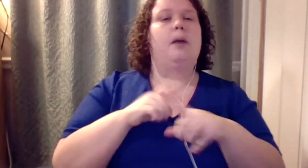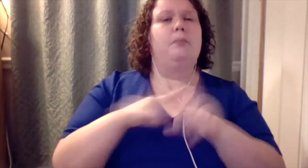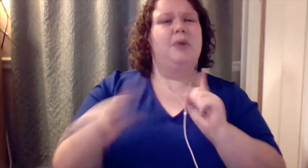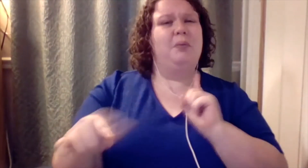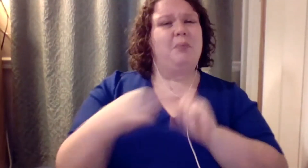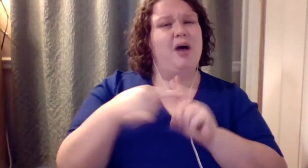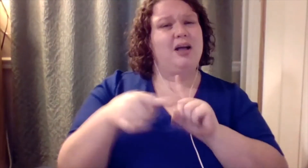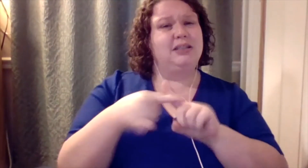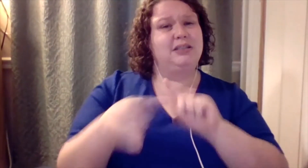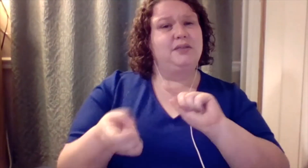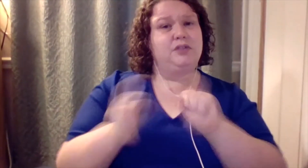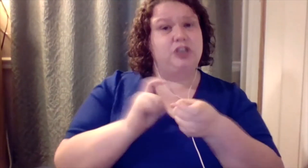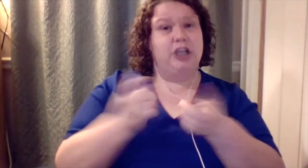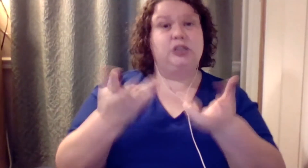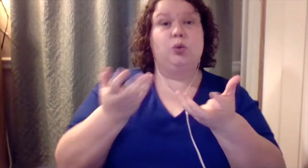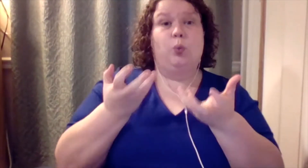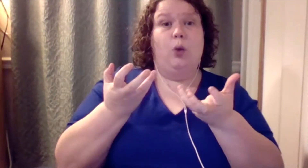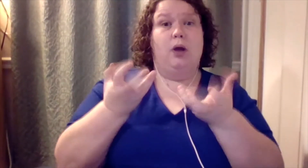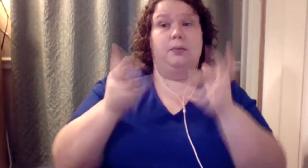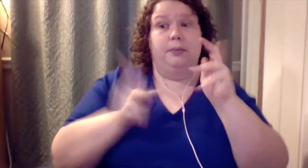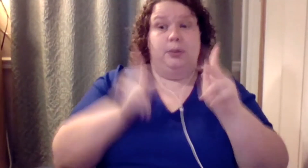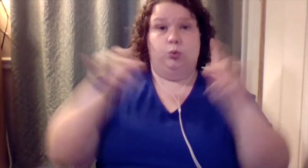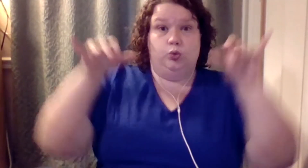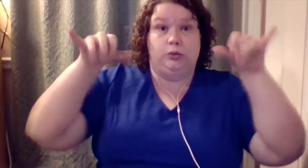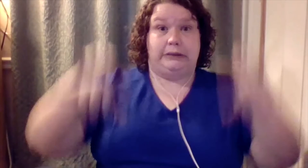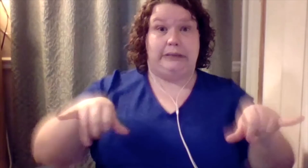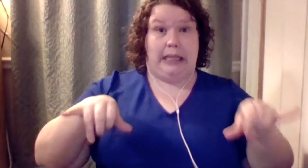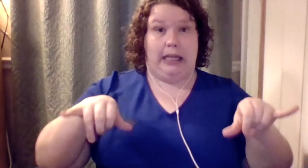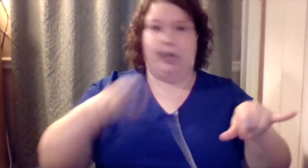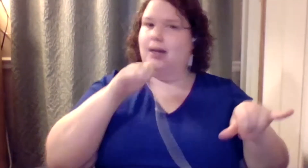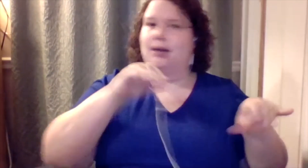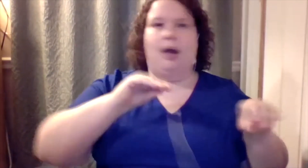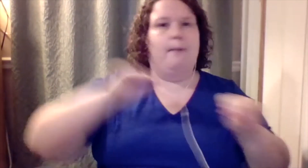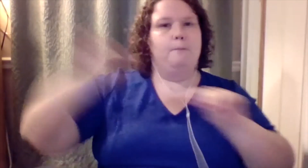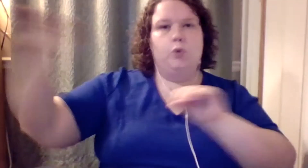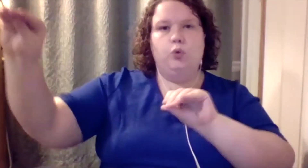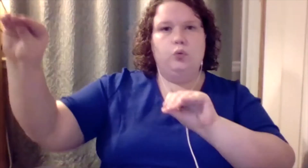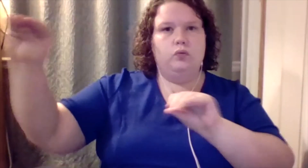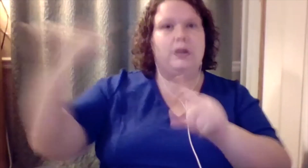and not move out, it's a good thing. It's a good thing for our city.